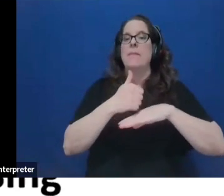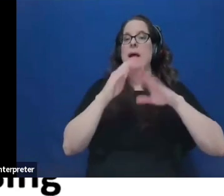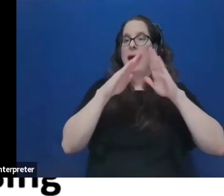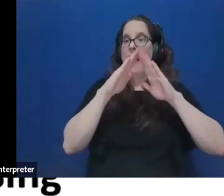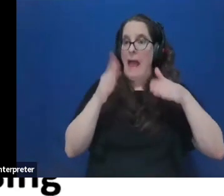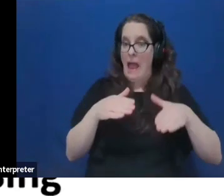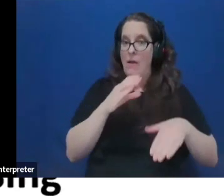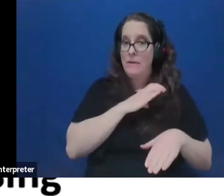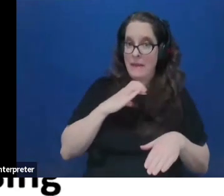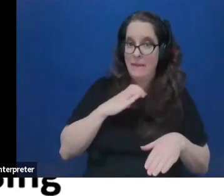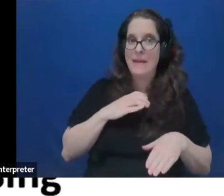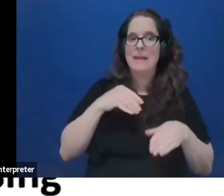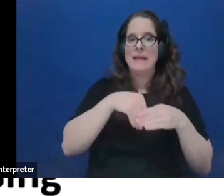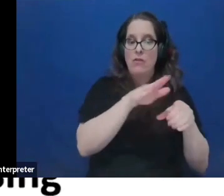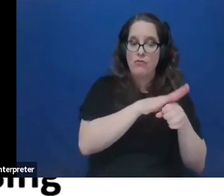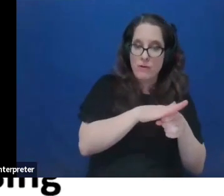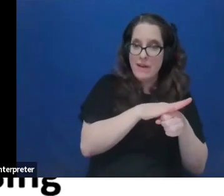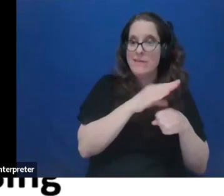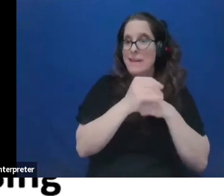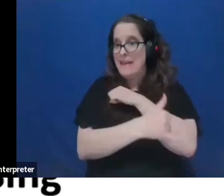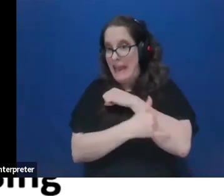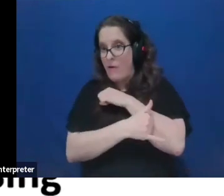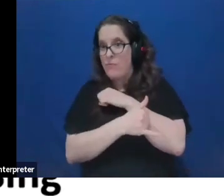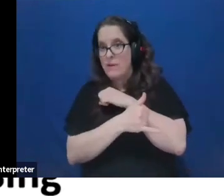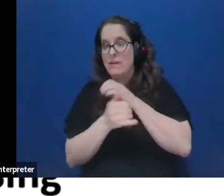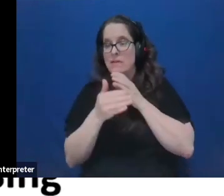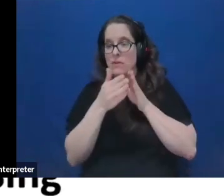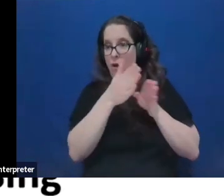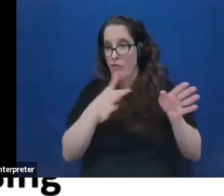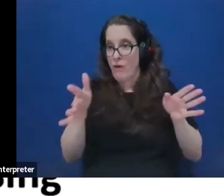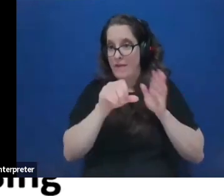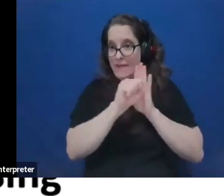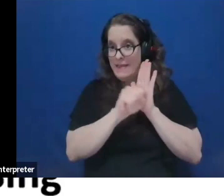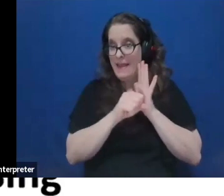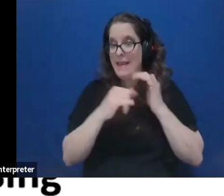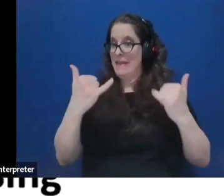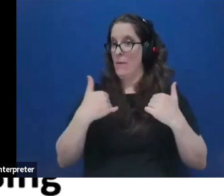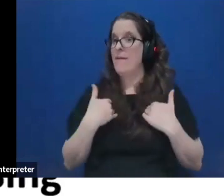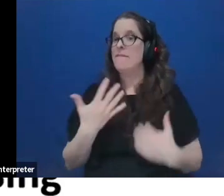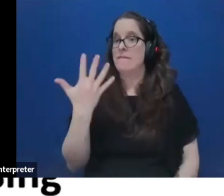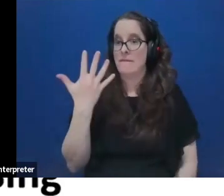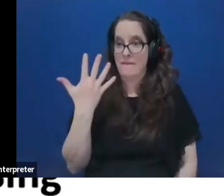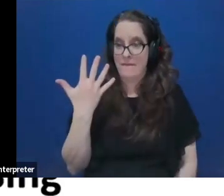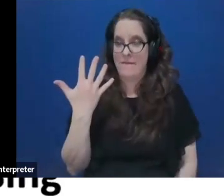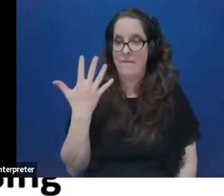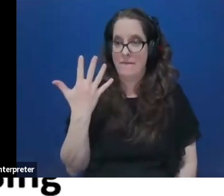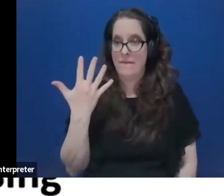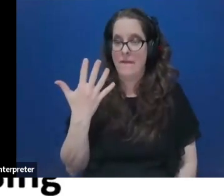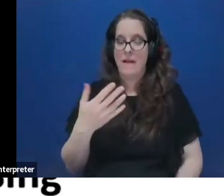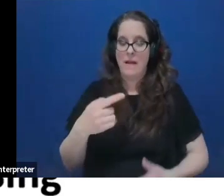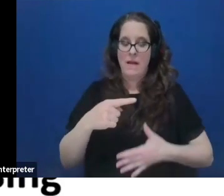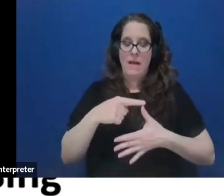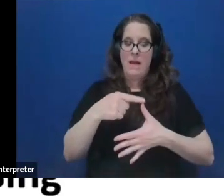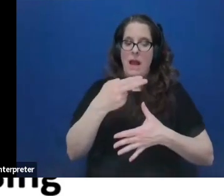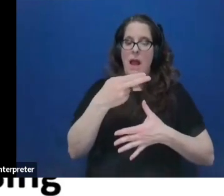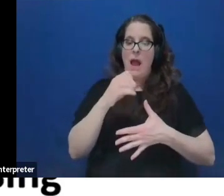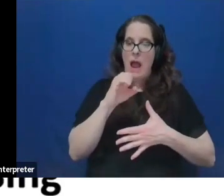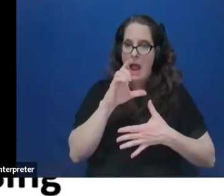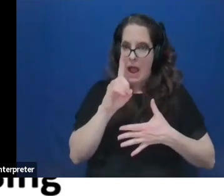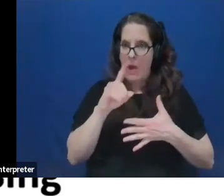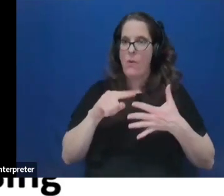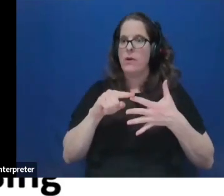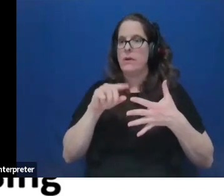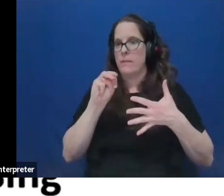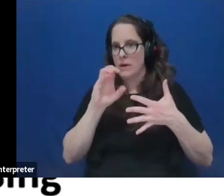counties throughout the state. Right now, we have 5 of those throughout the state, in Howard County, Montgomery County, Baltimore